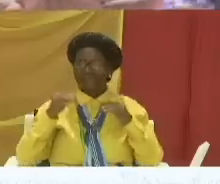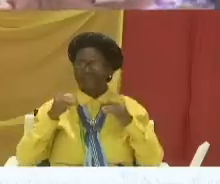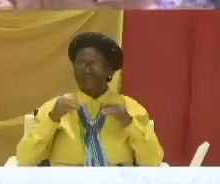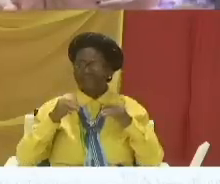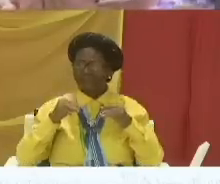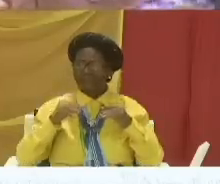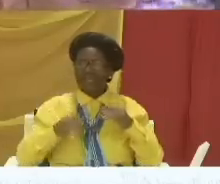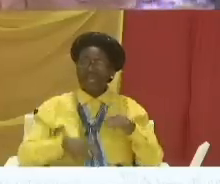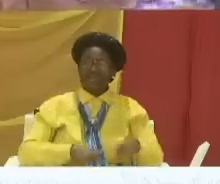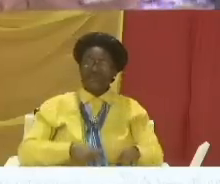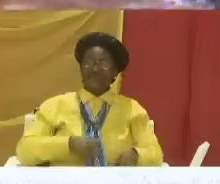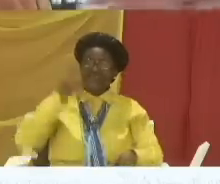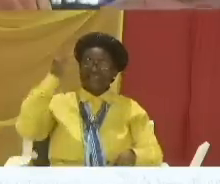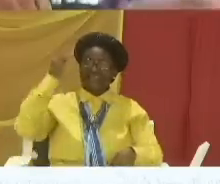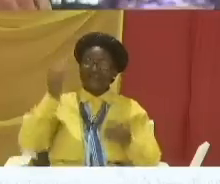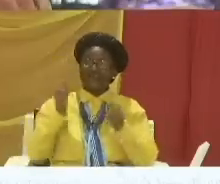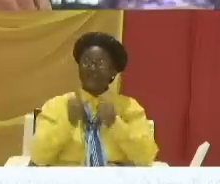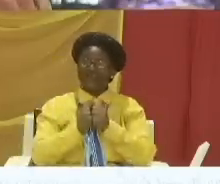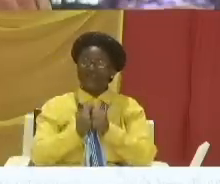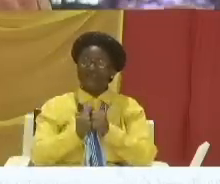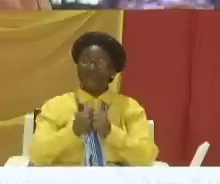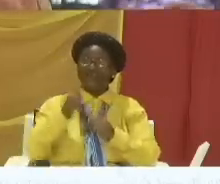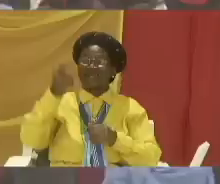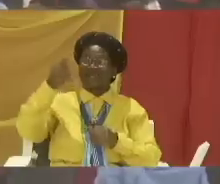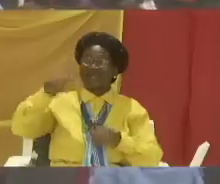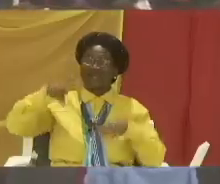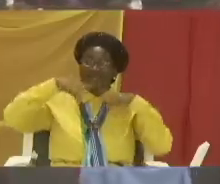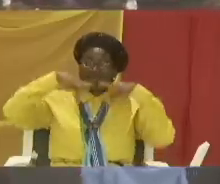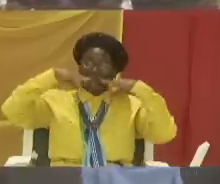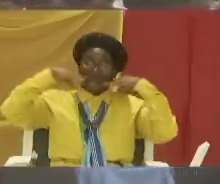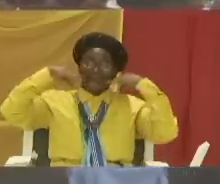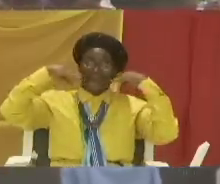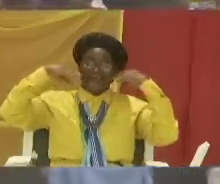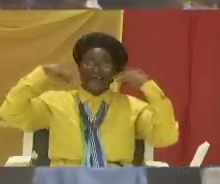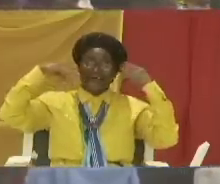Filled with the laughter of many children.